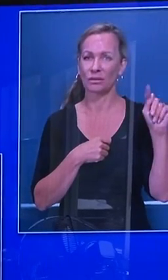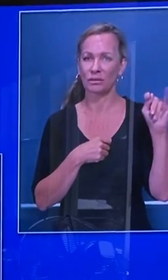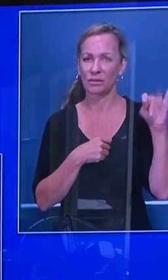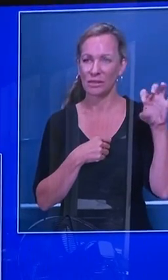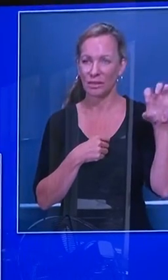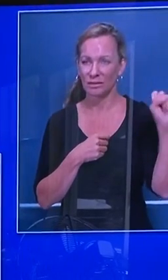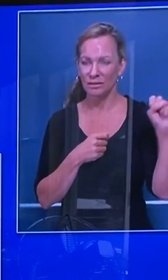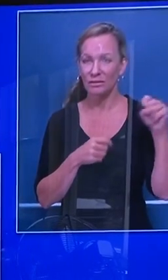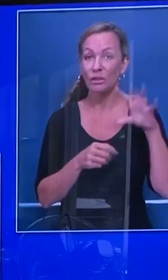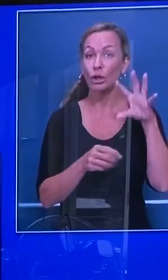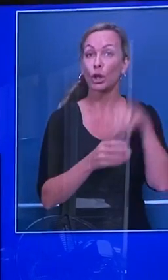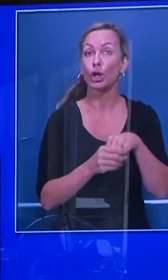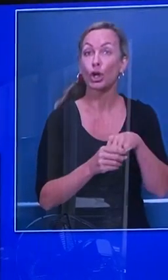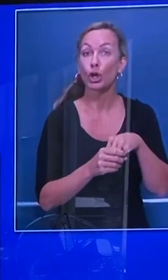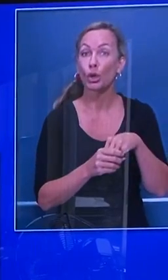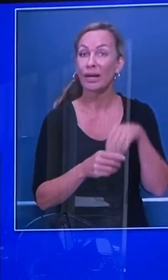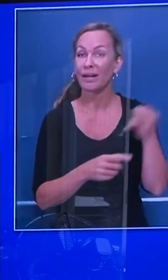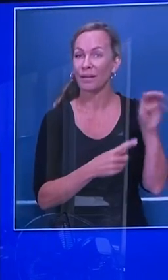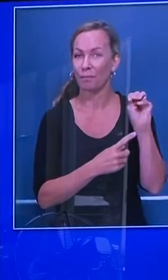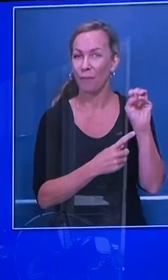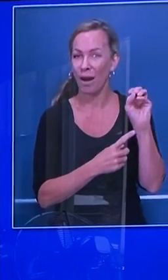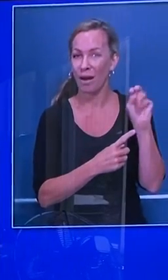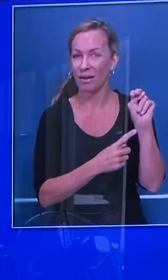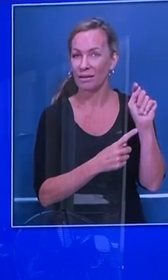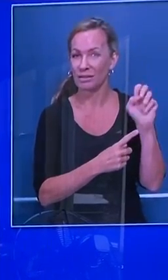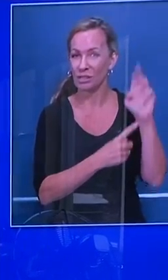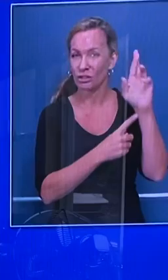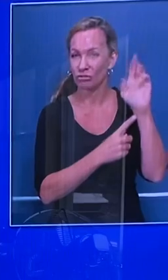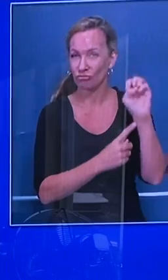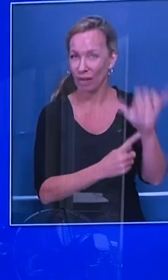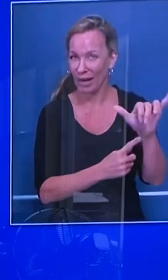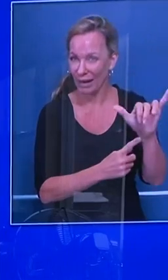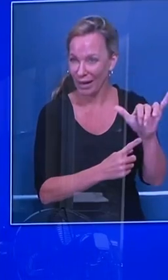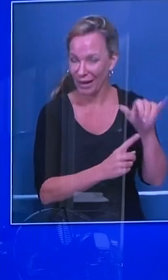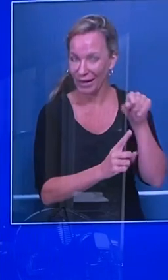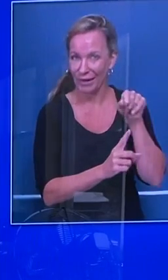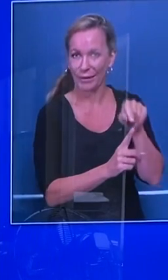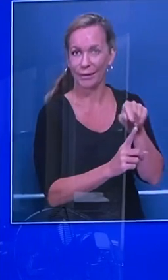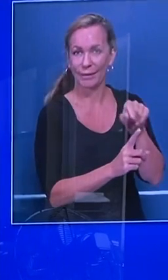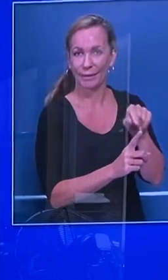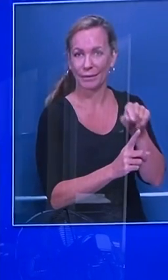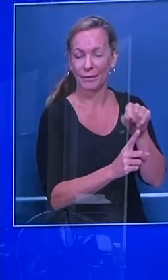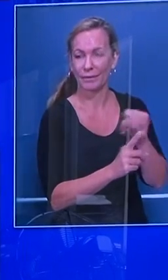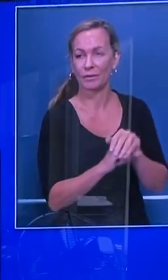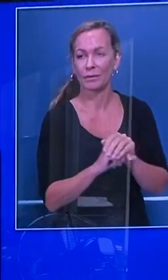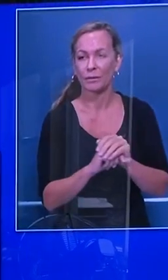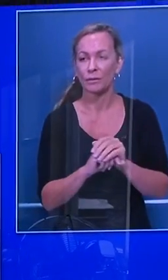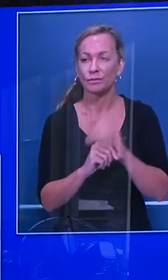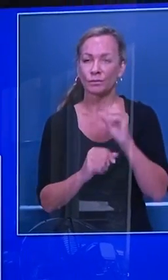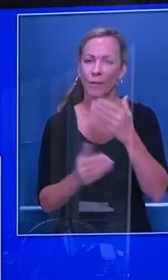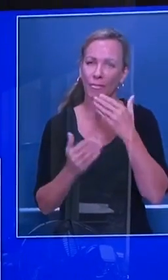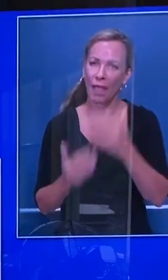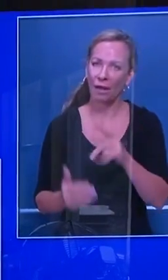want to thank Congressman Panetta and others for their advocacy and their stewardship and support of that effort. Now,